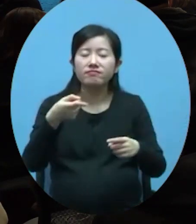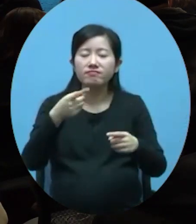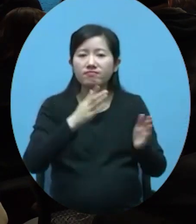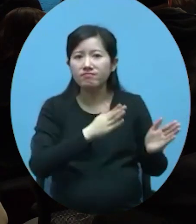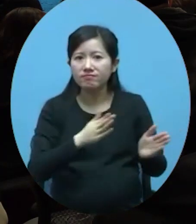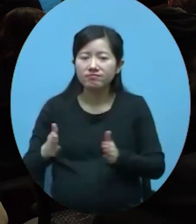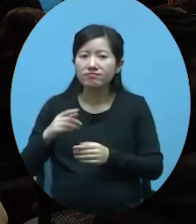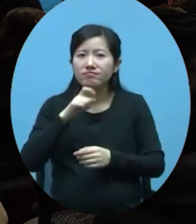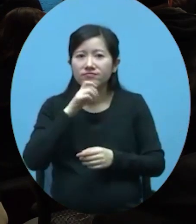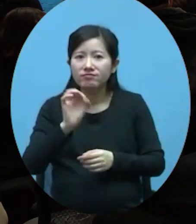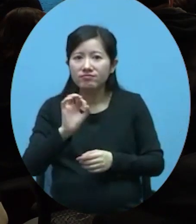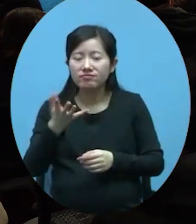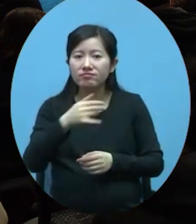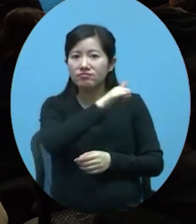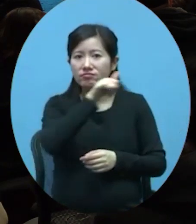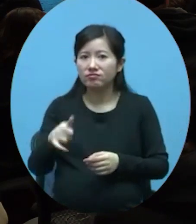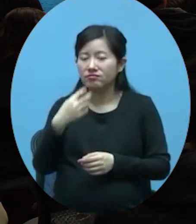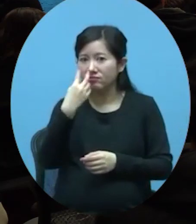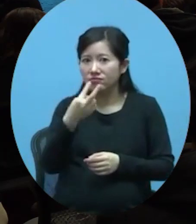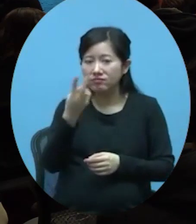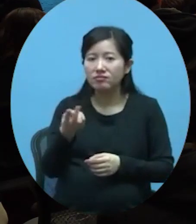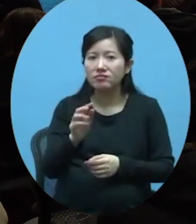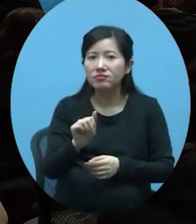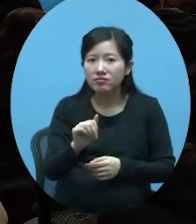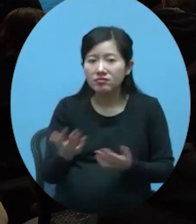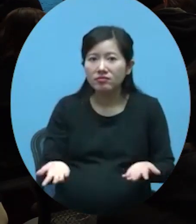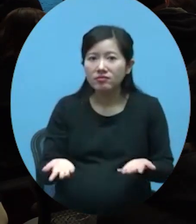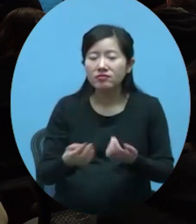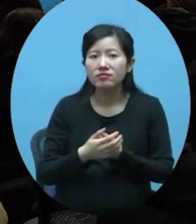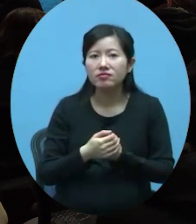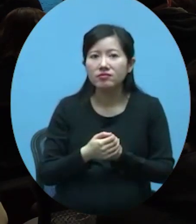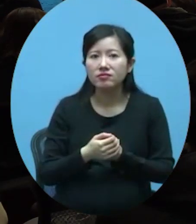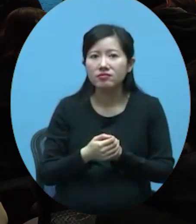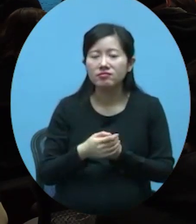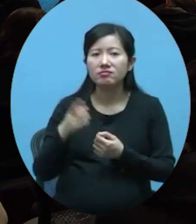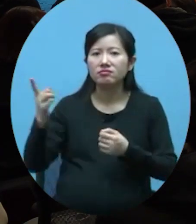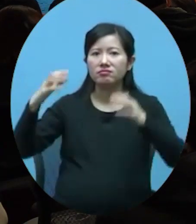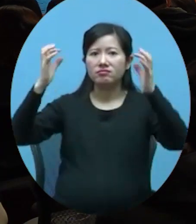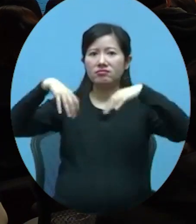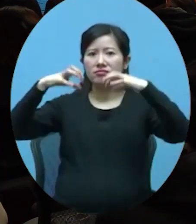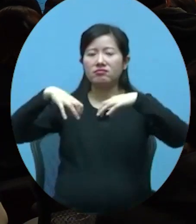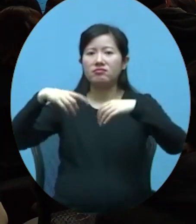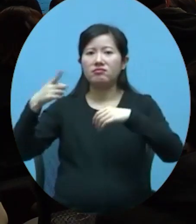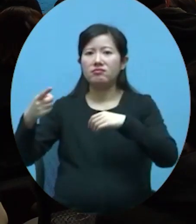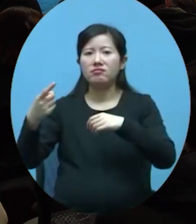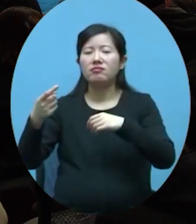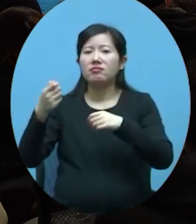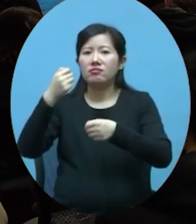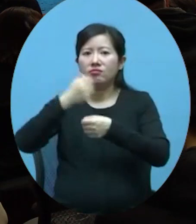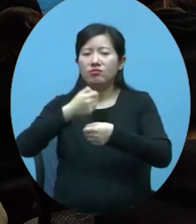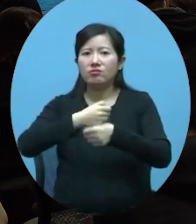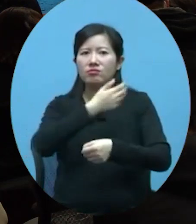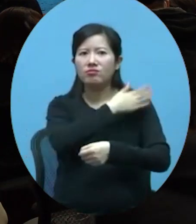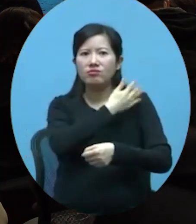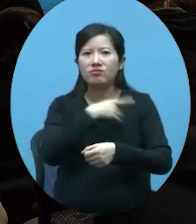because it took quite a while before the consulate could confirm or verify information today that a